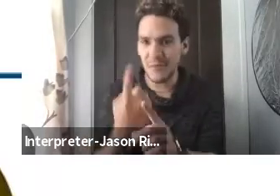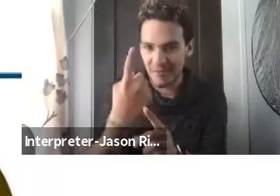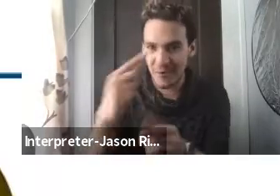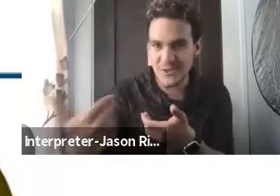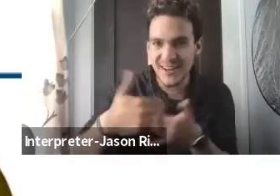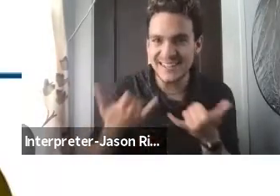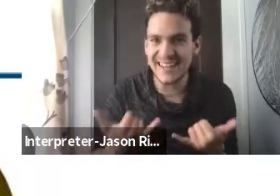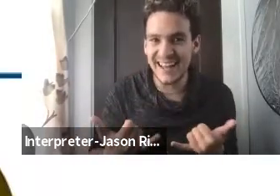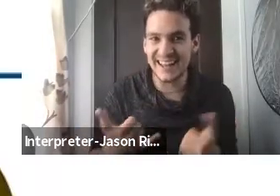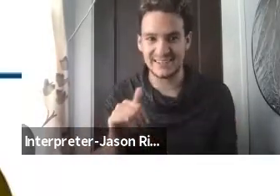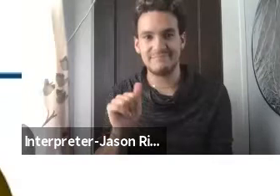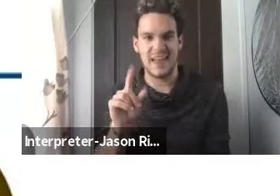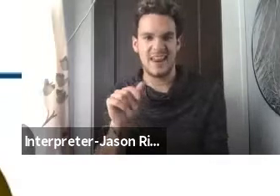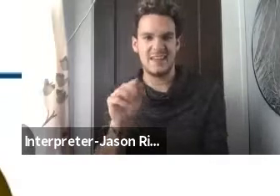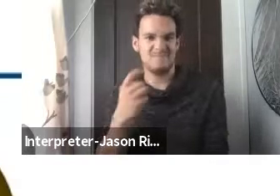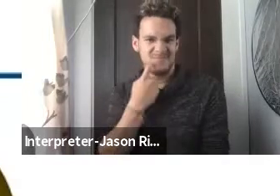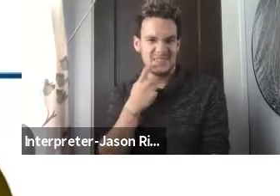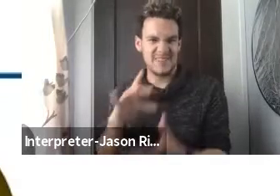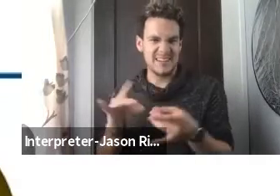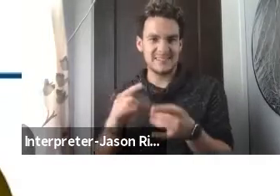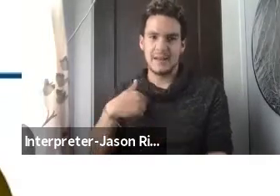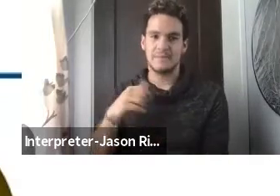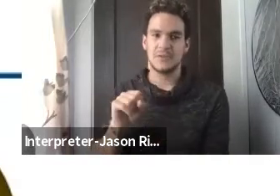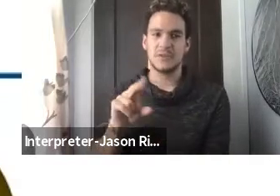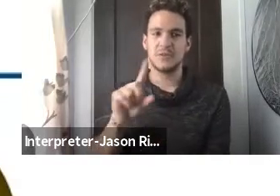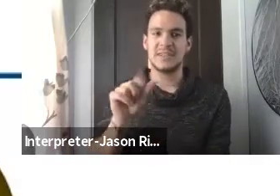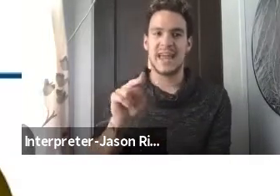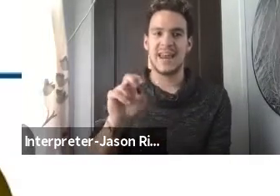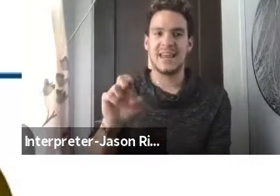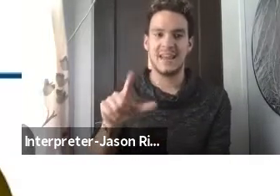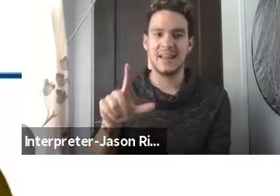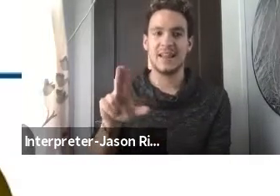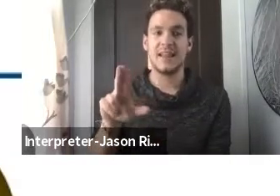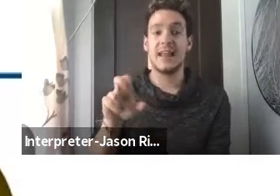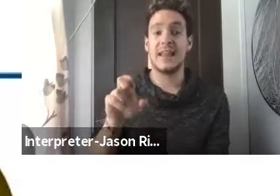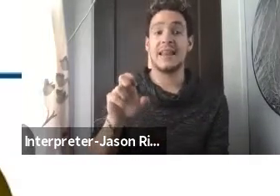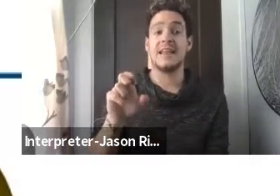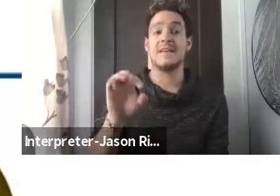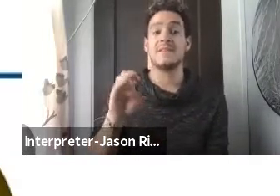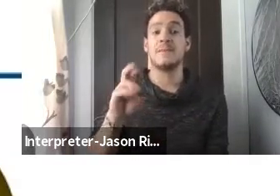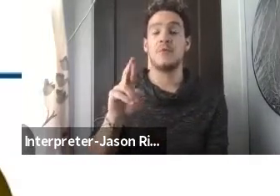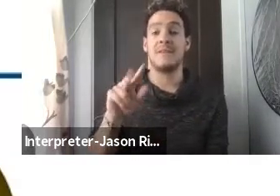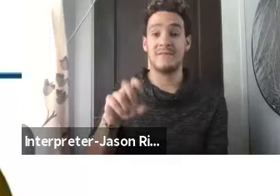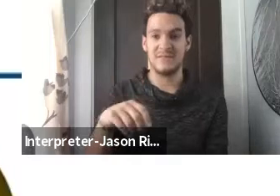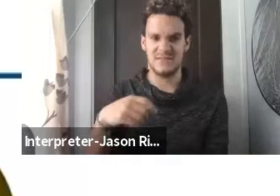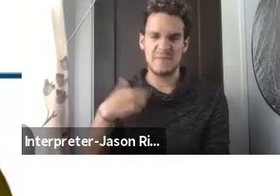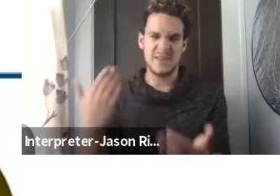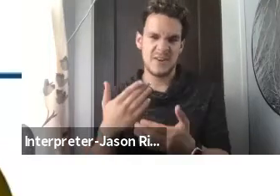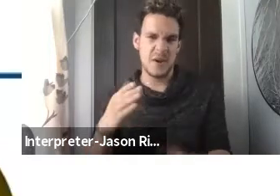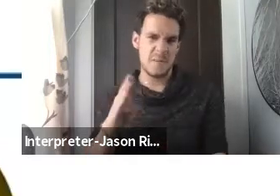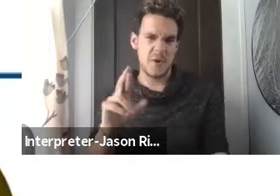us today. As Adam has mentioned, I'm Suzanne Lefebvre, Project Interior Designer at Bergmann, and I will be your